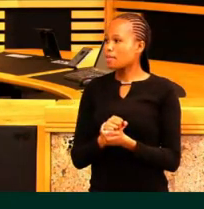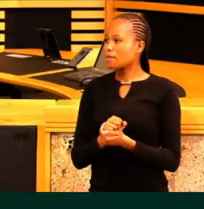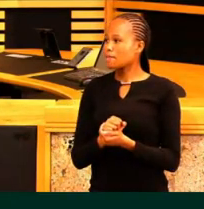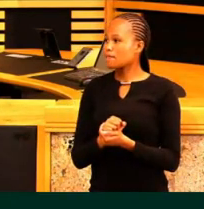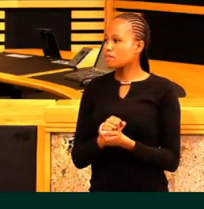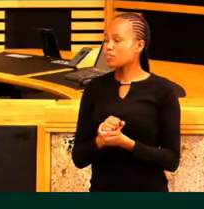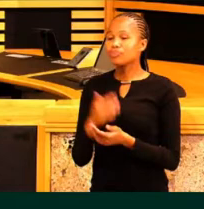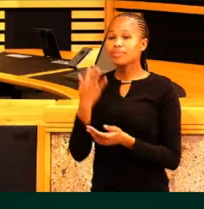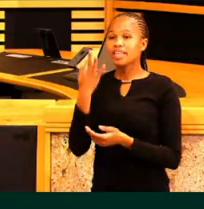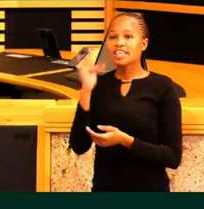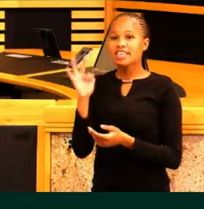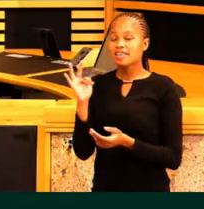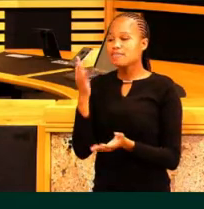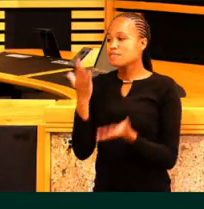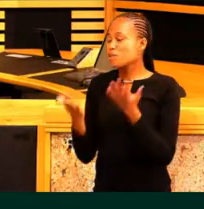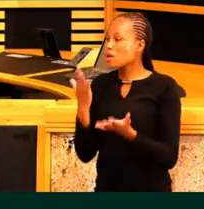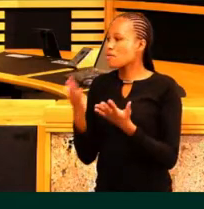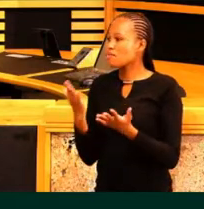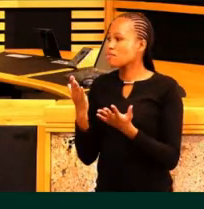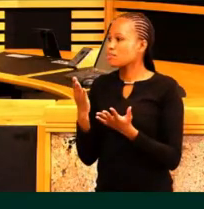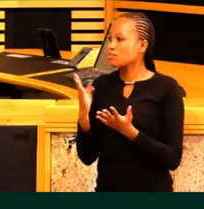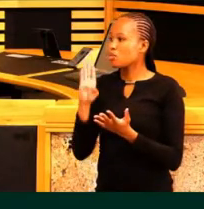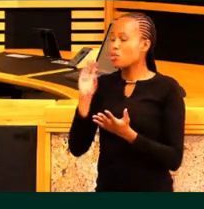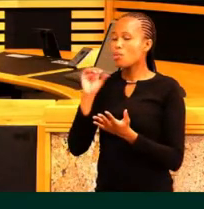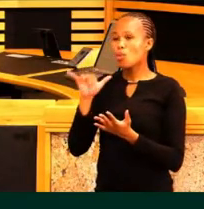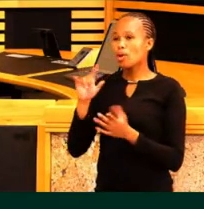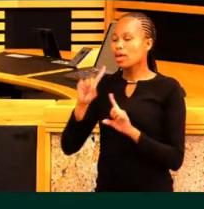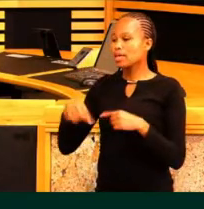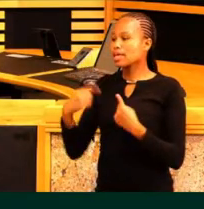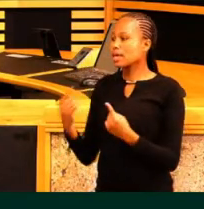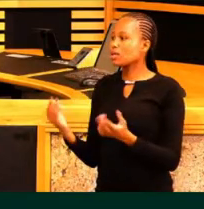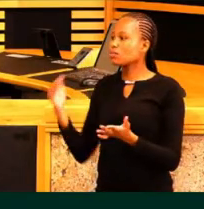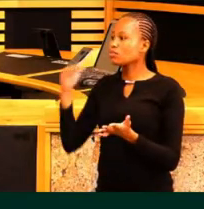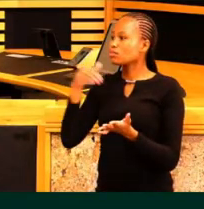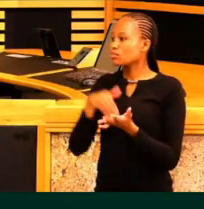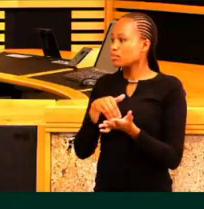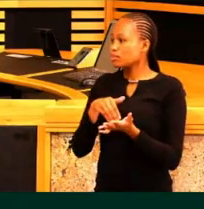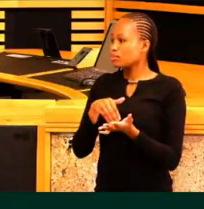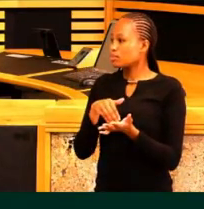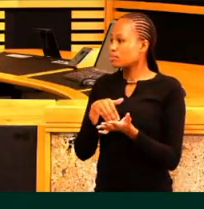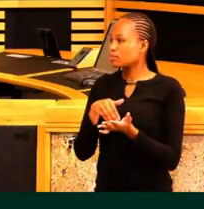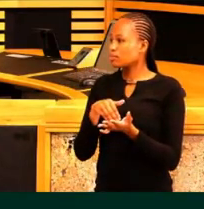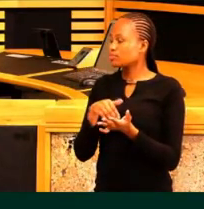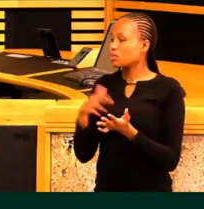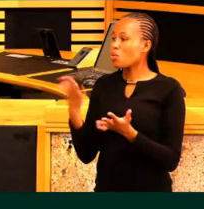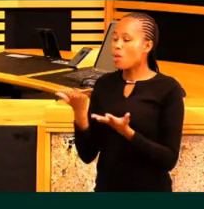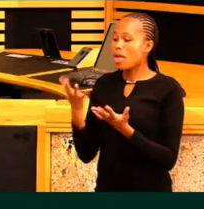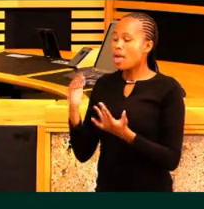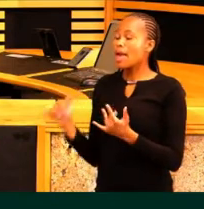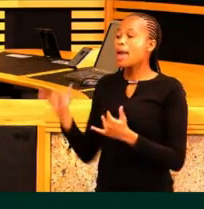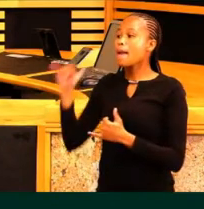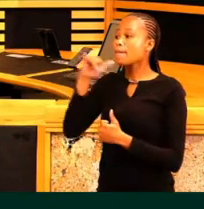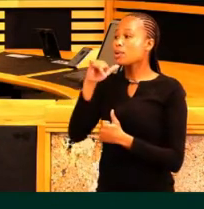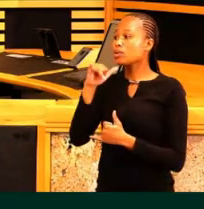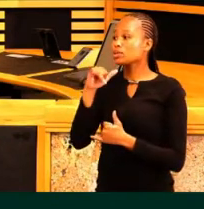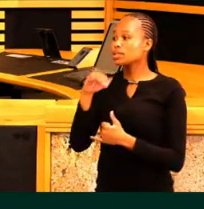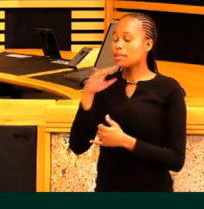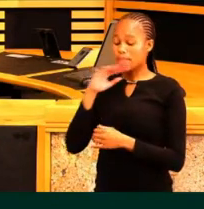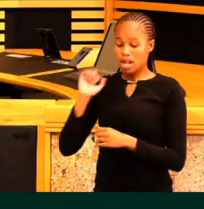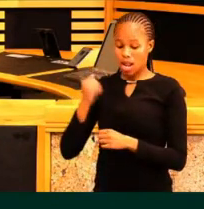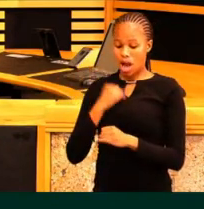Boeing cannot land in the David Stillman Airport which is our International